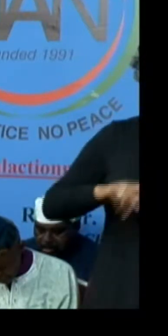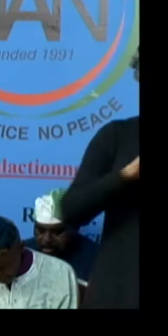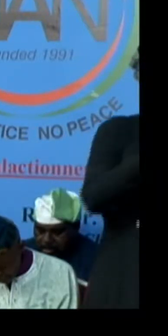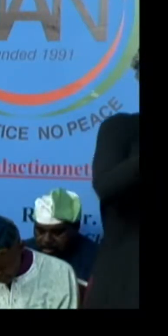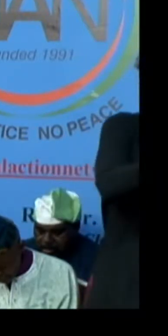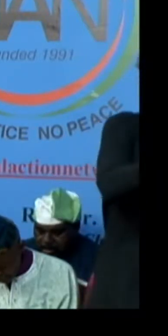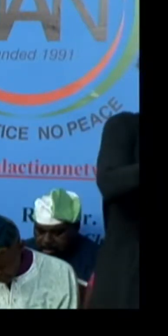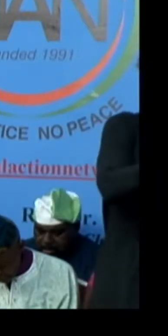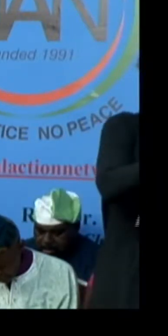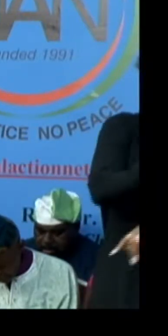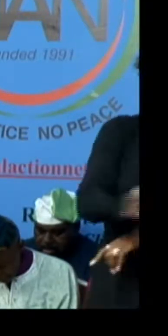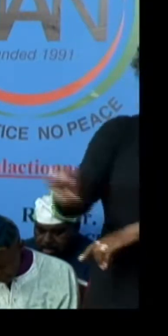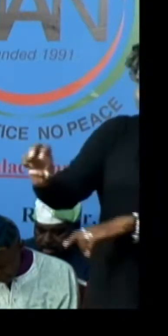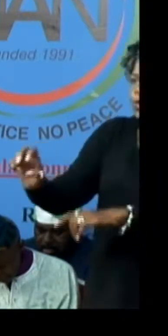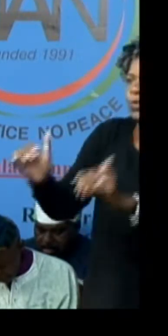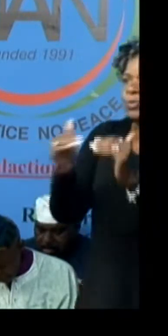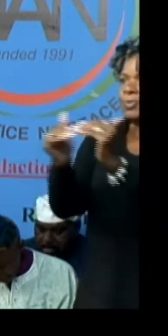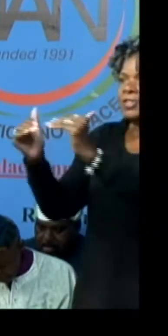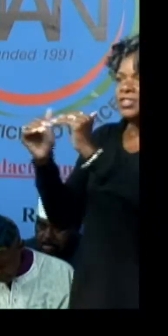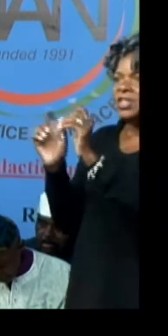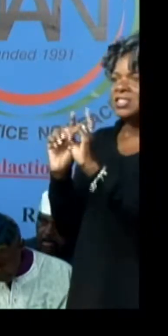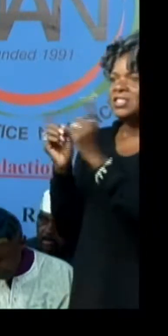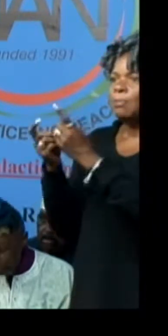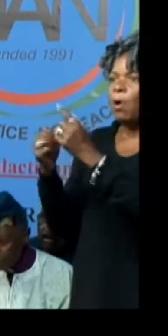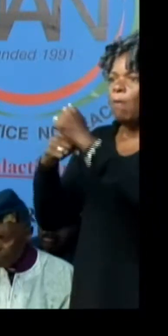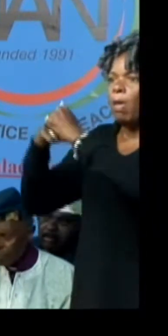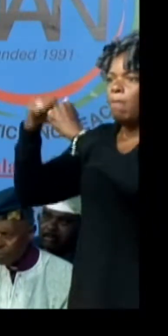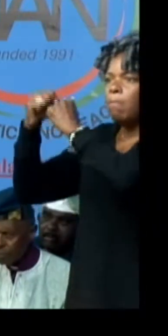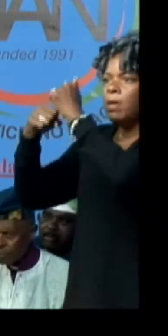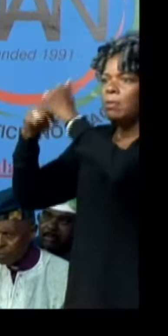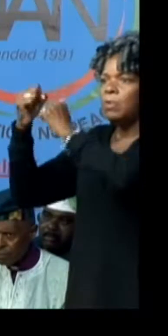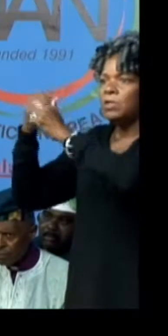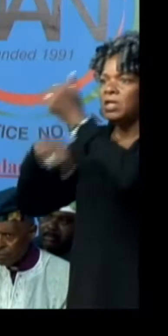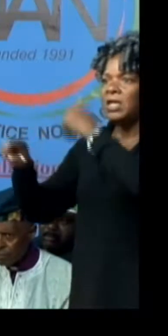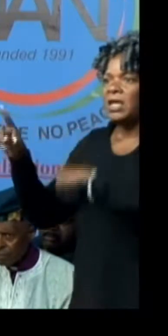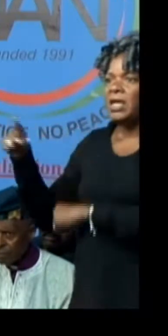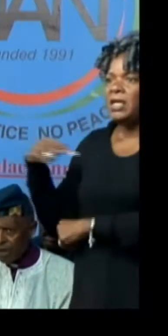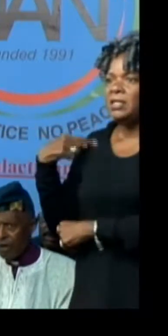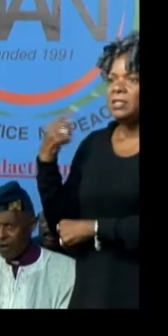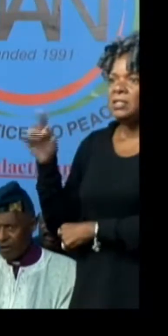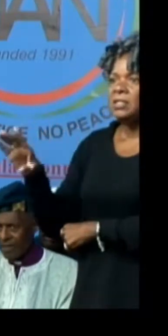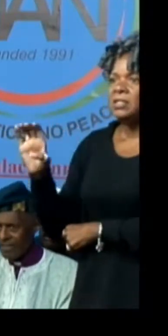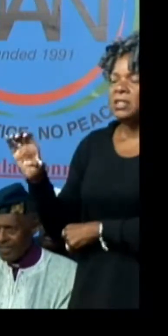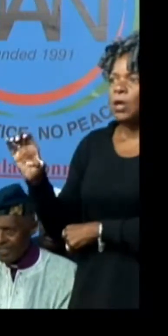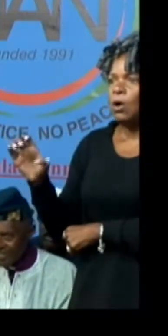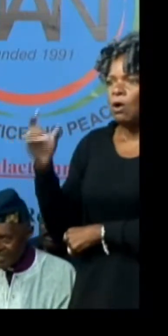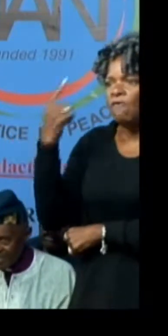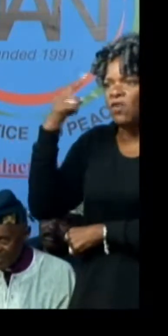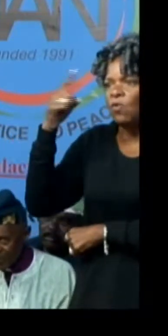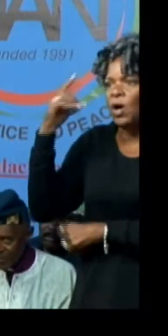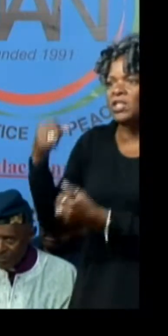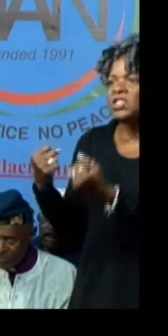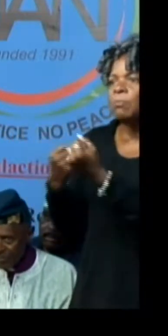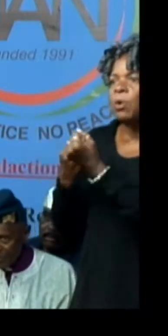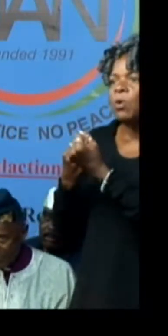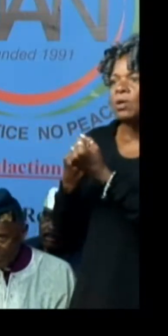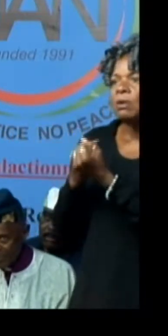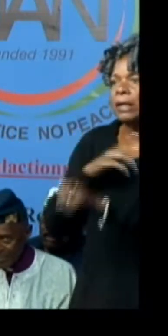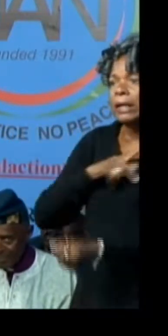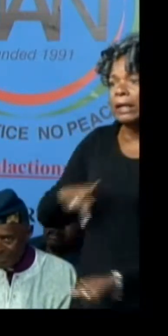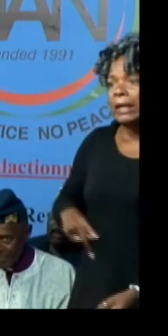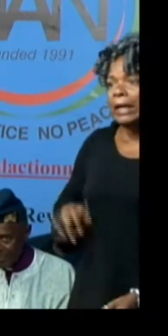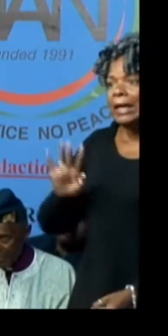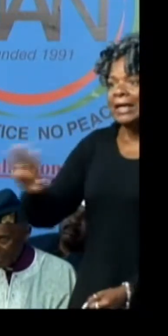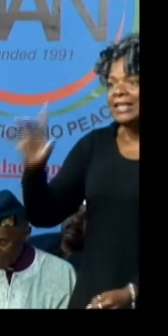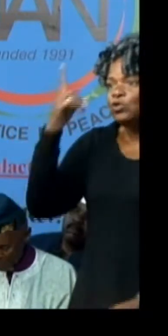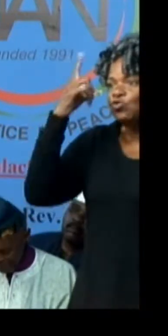the Justice Department to appeal to them, don't be a dream buster. Now,